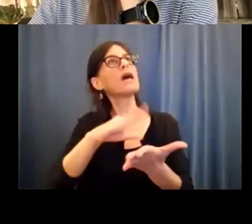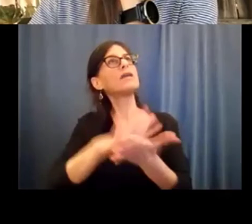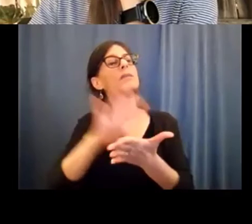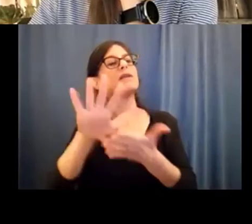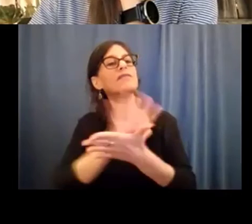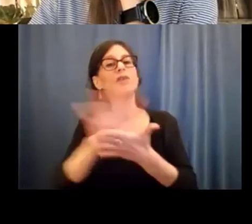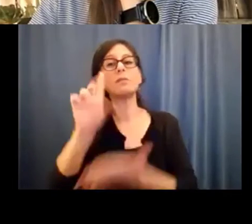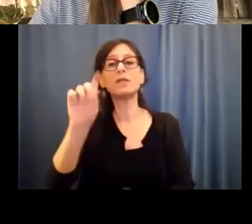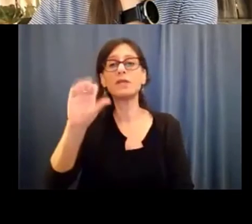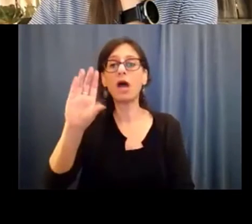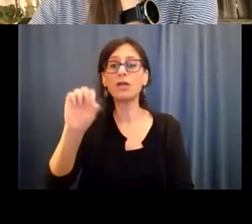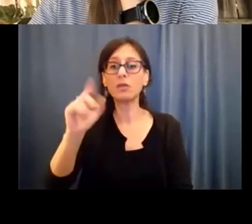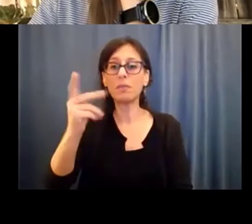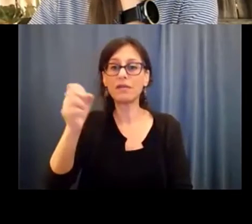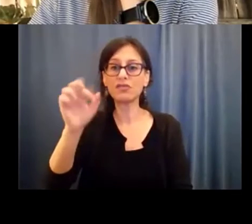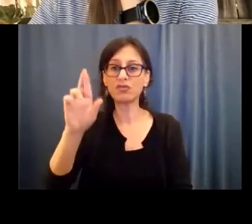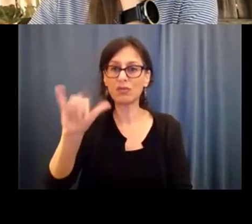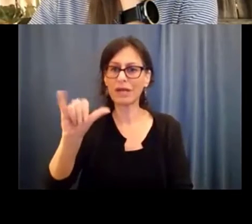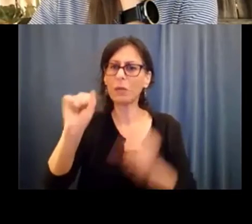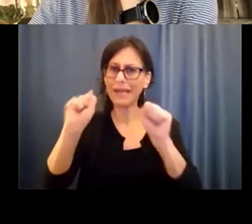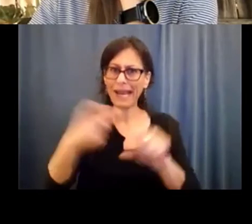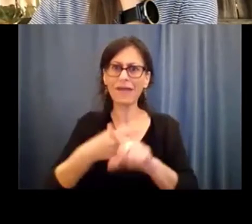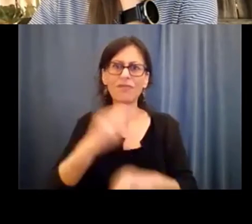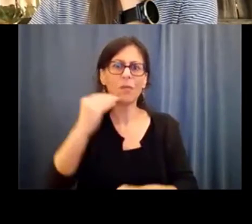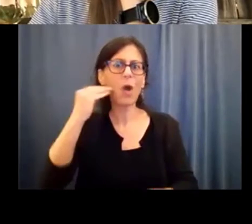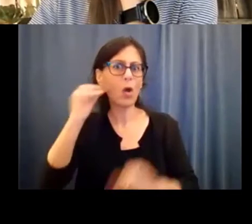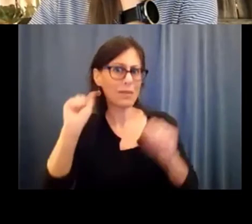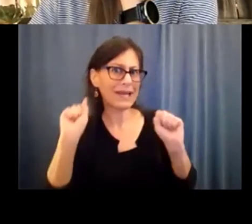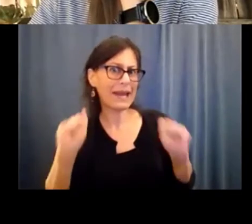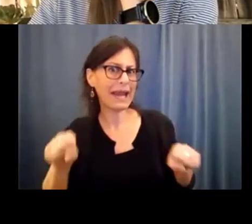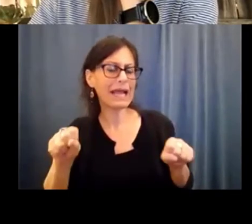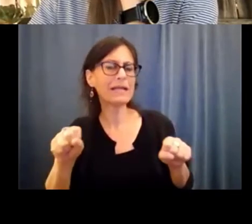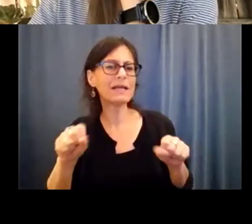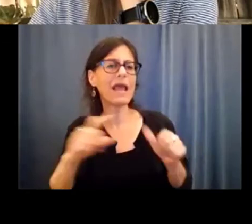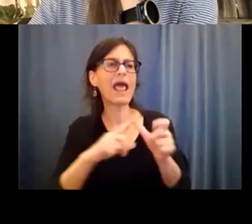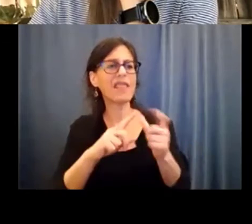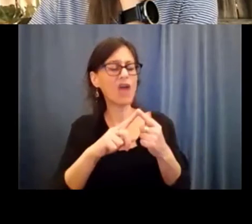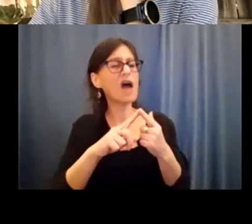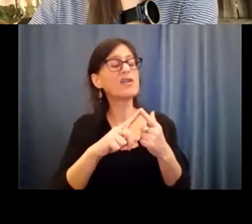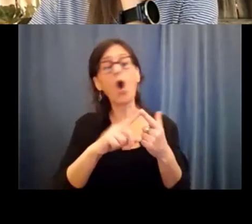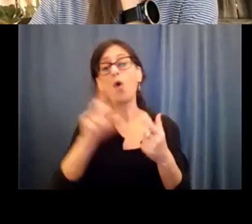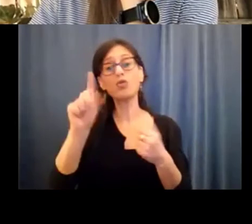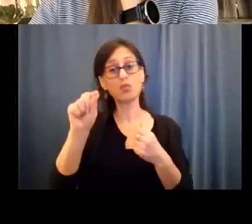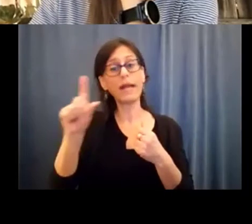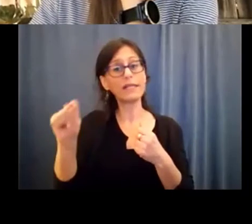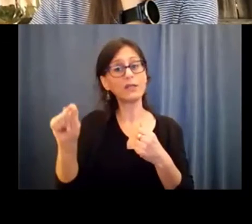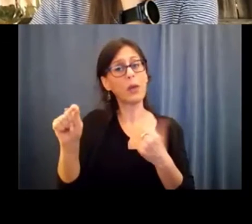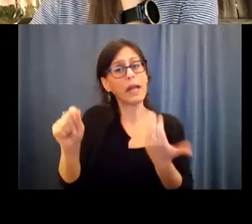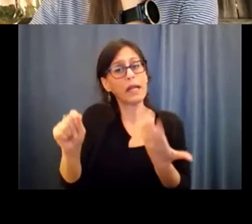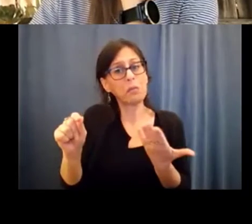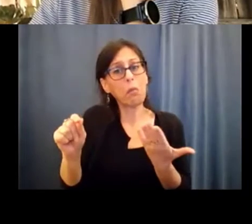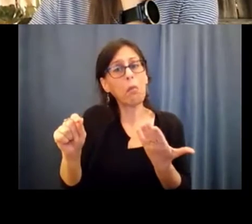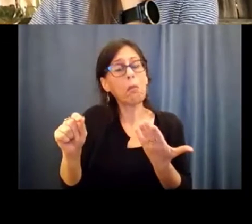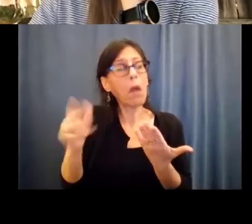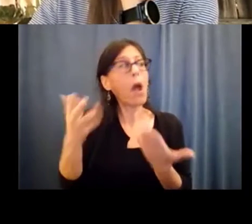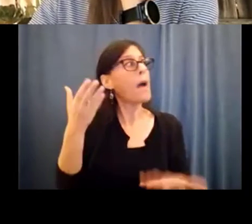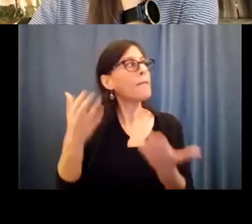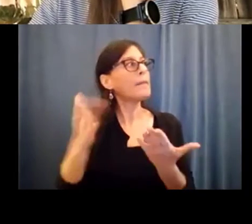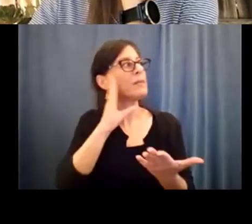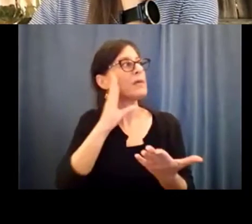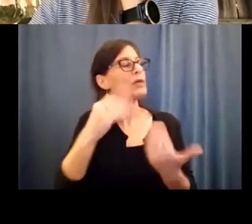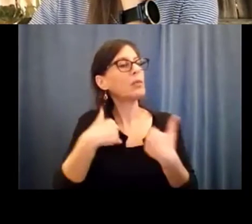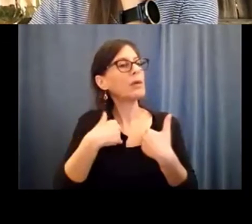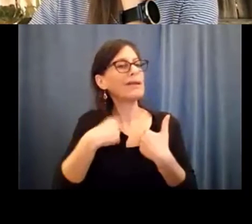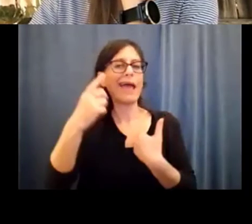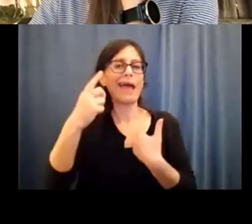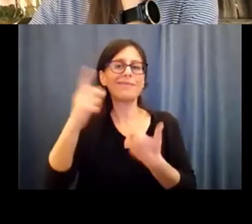is something that we could do from home, a home edition, and making it documentary. So I thought in 2020, well, maybe we're going to